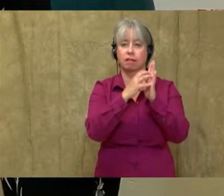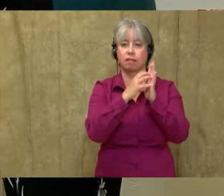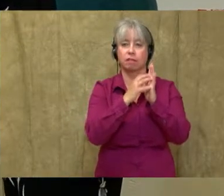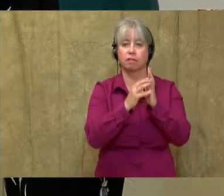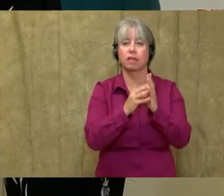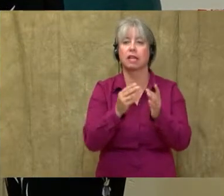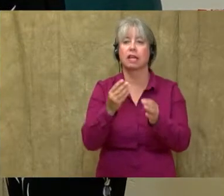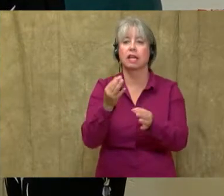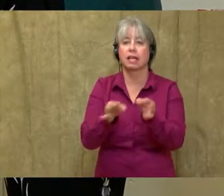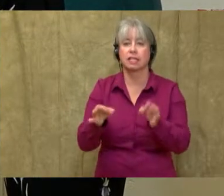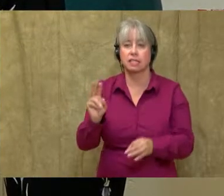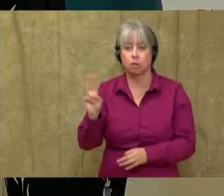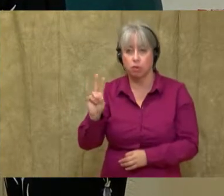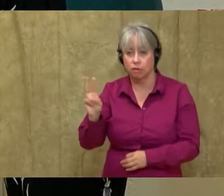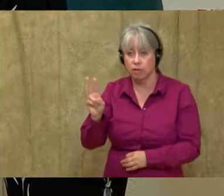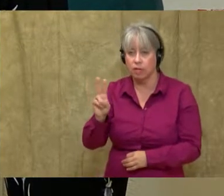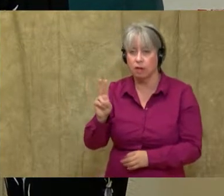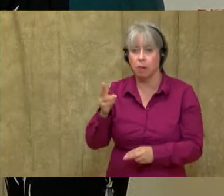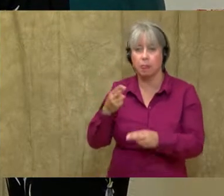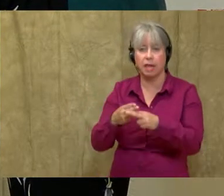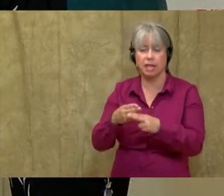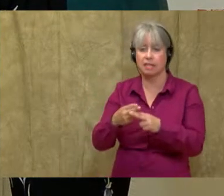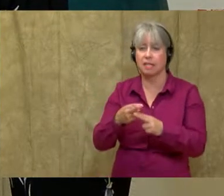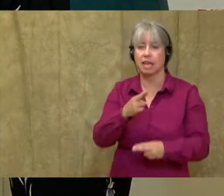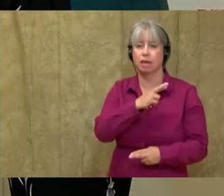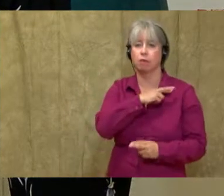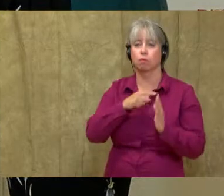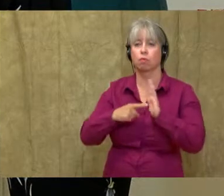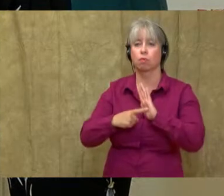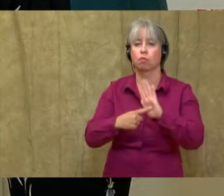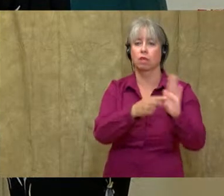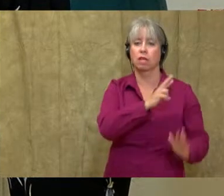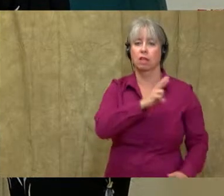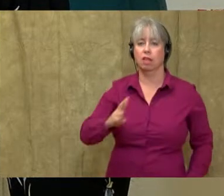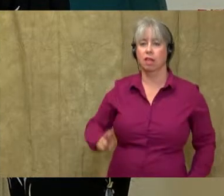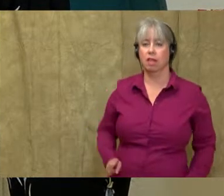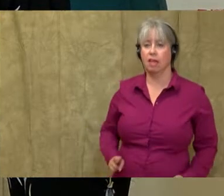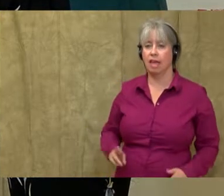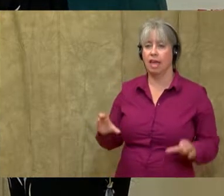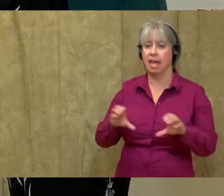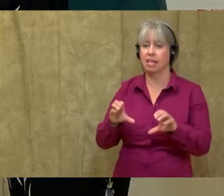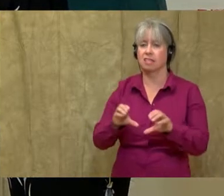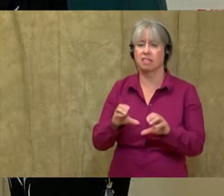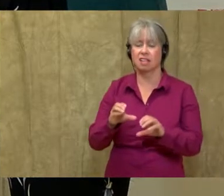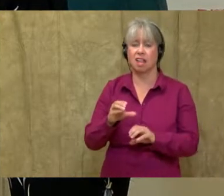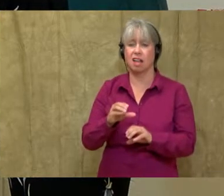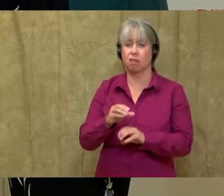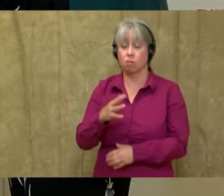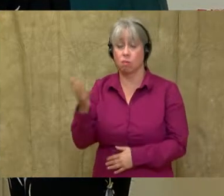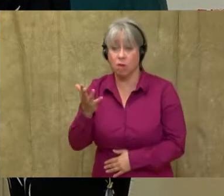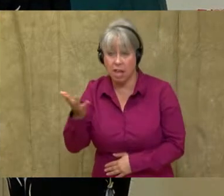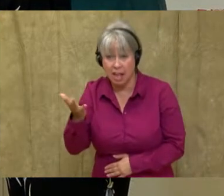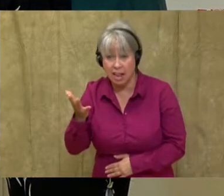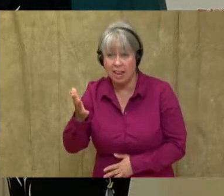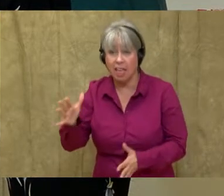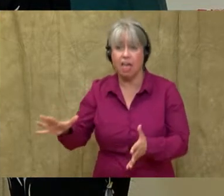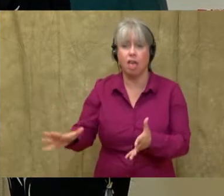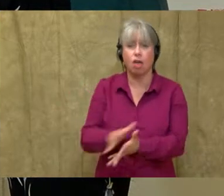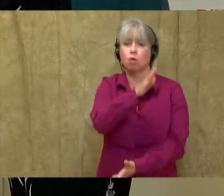simple virus whose name resembles royalty has done the unthinkable, destroyed businesses and